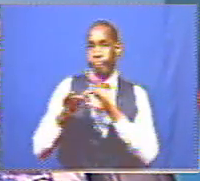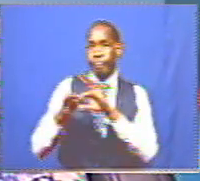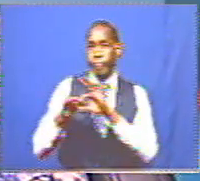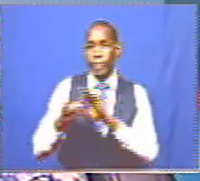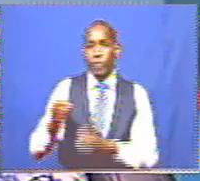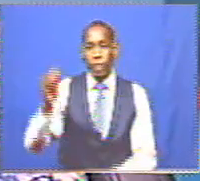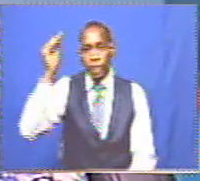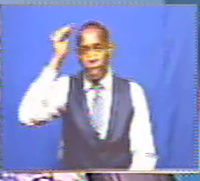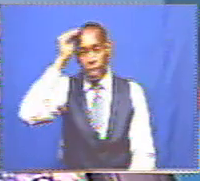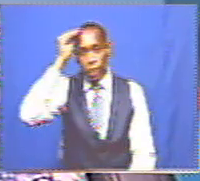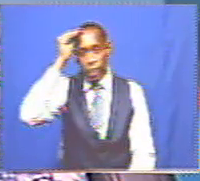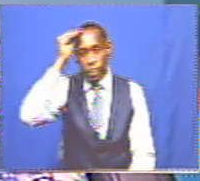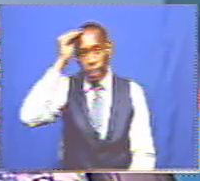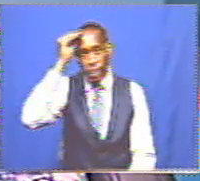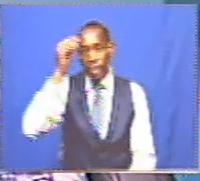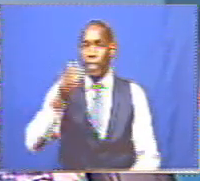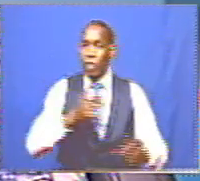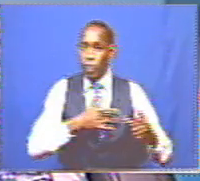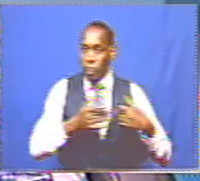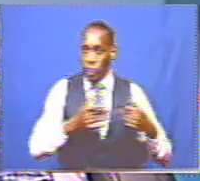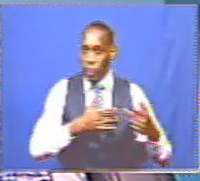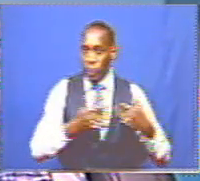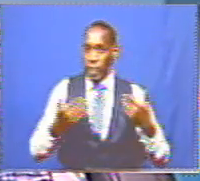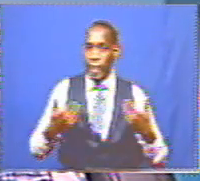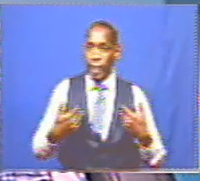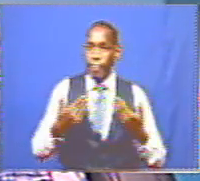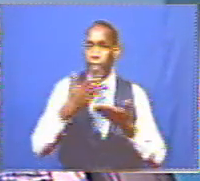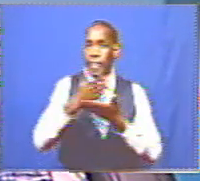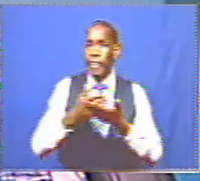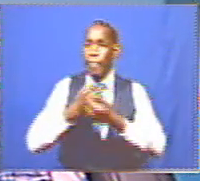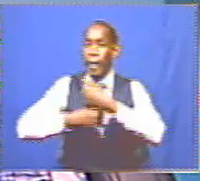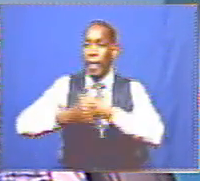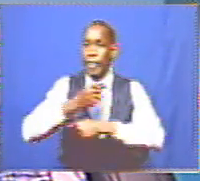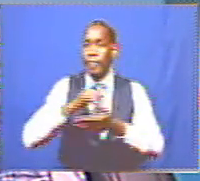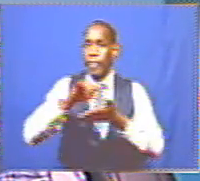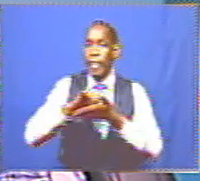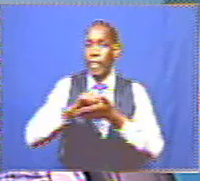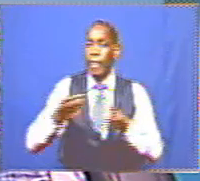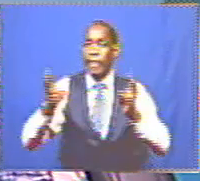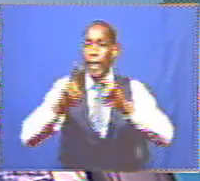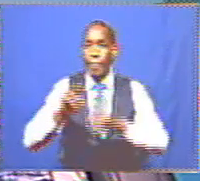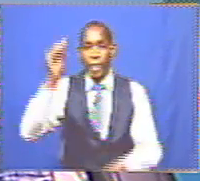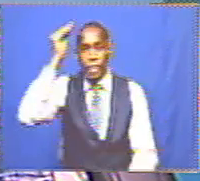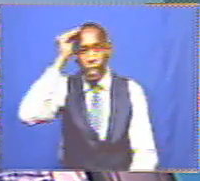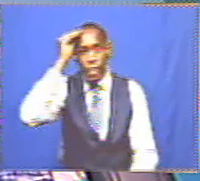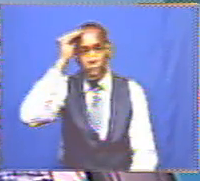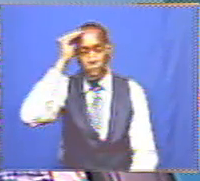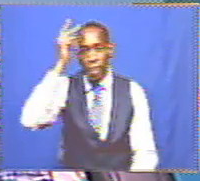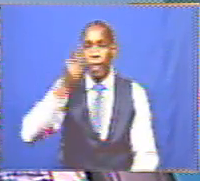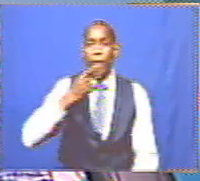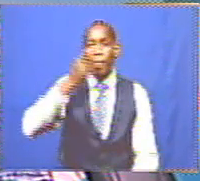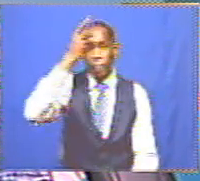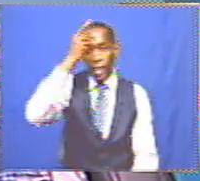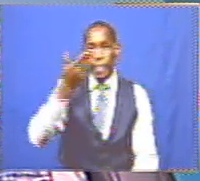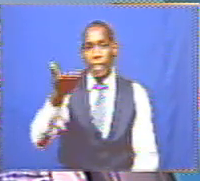education. And I was a bit concerned with some of the activities that were taking place in education. When parents were not